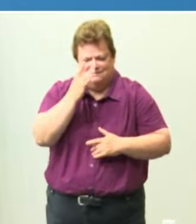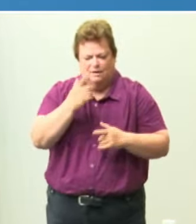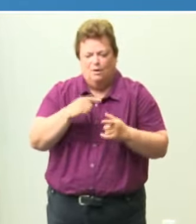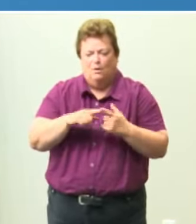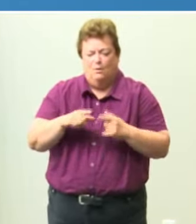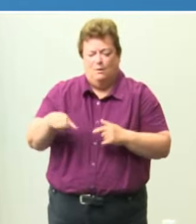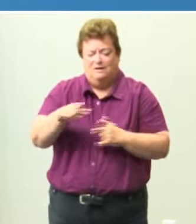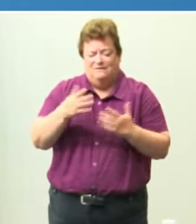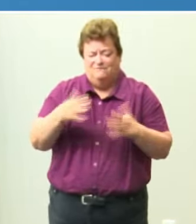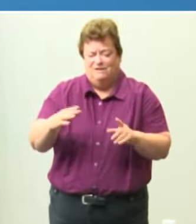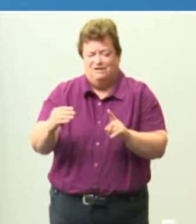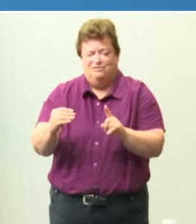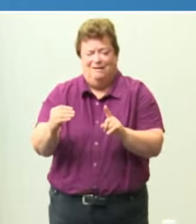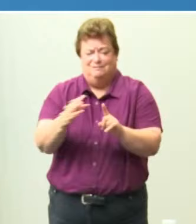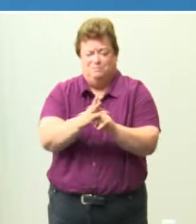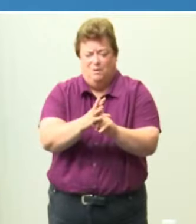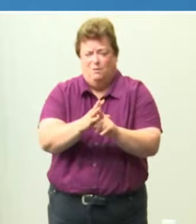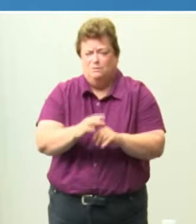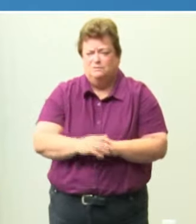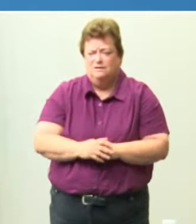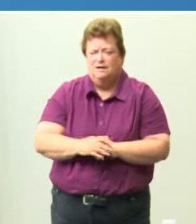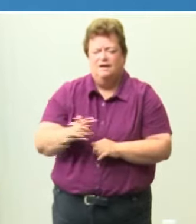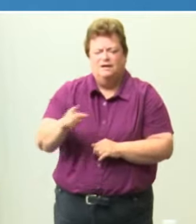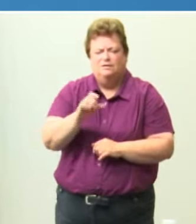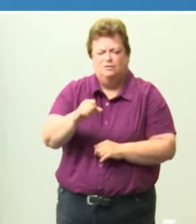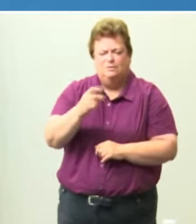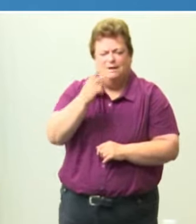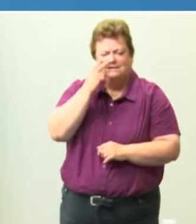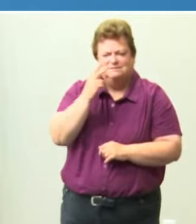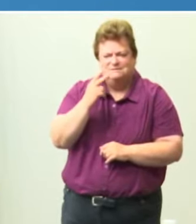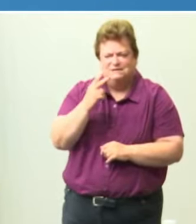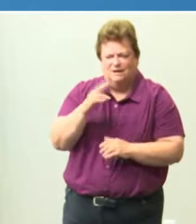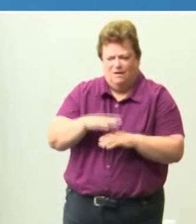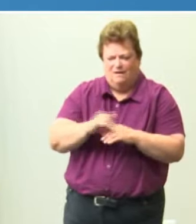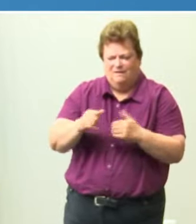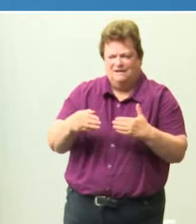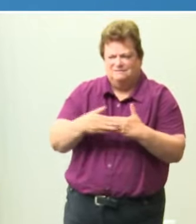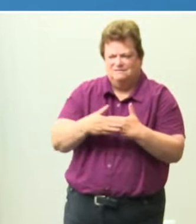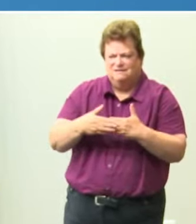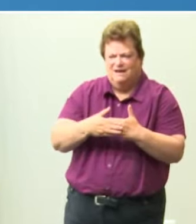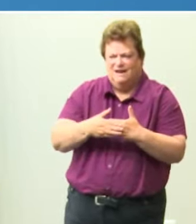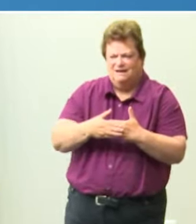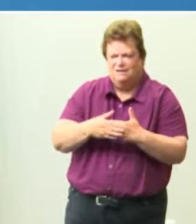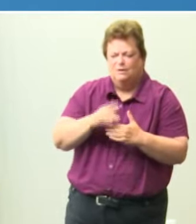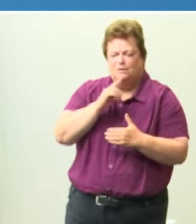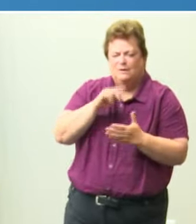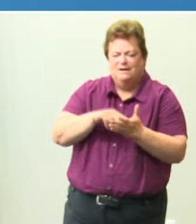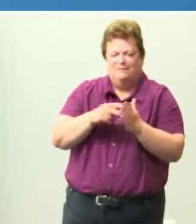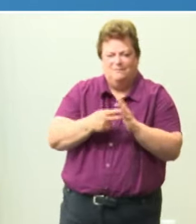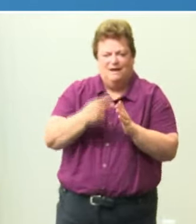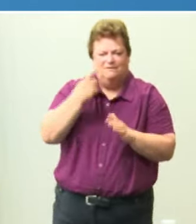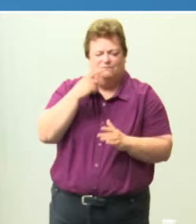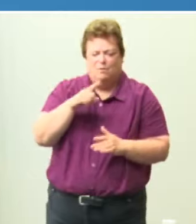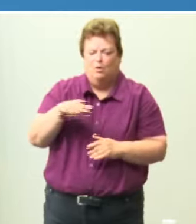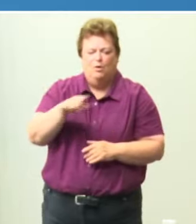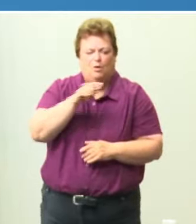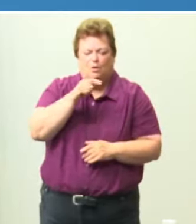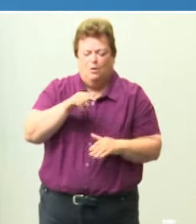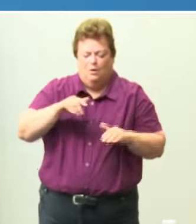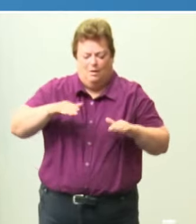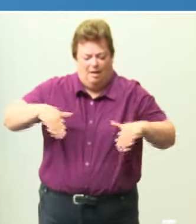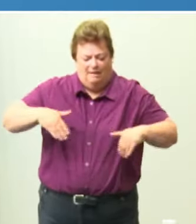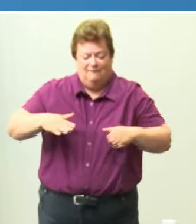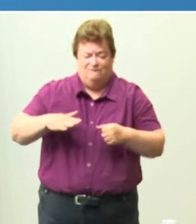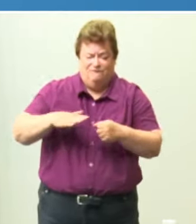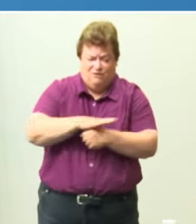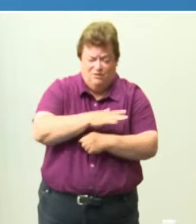had a high-risk exposure. And you can see on this slide, so it's really meant for those who aren't fully vaccinated or we